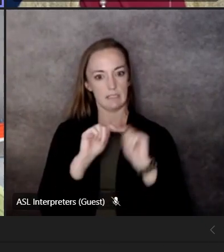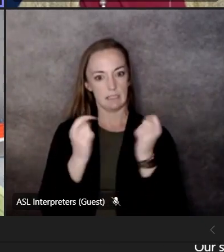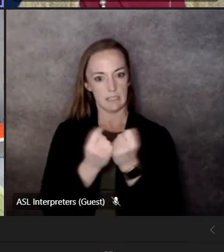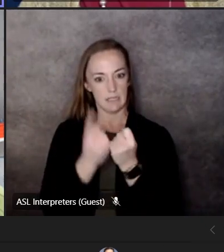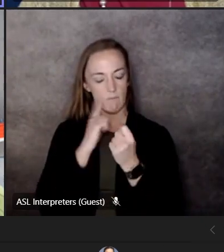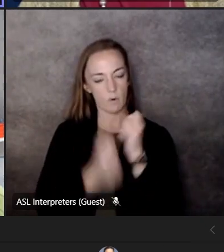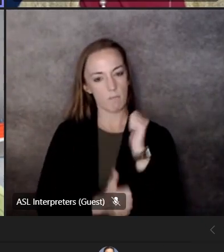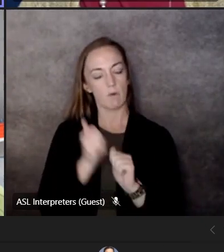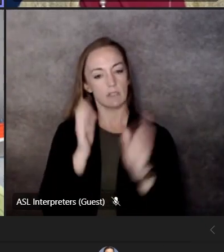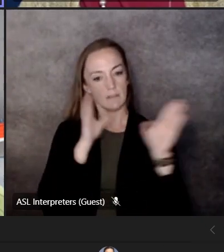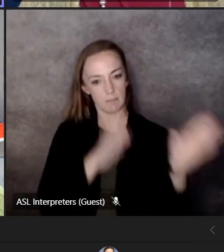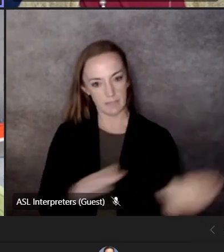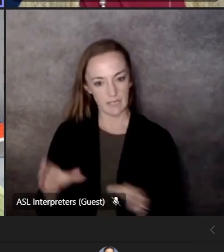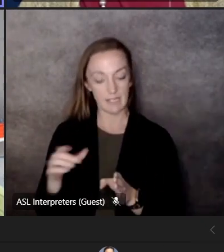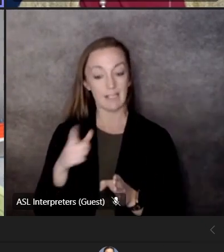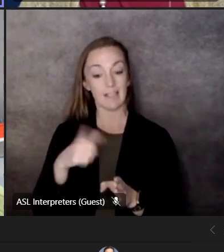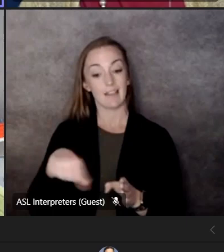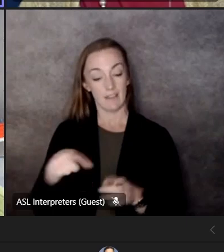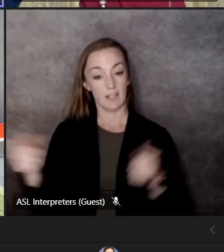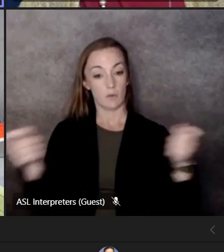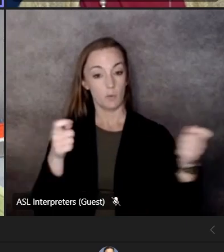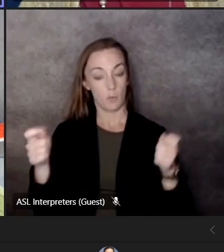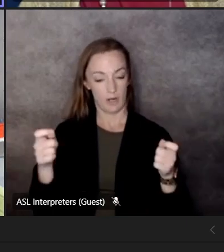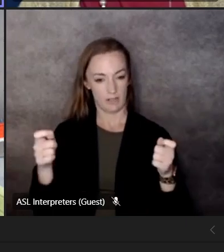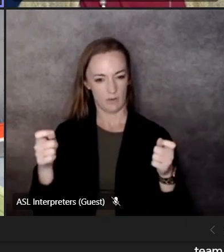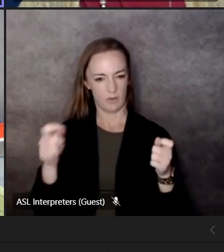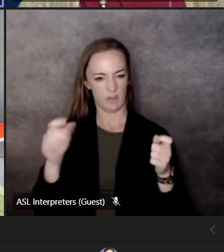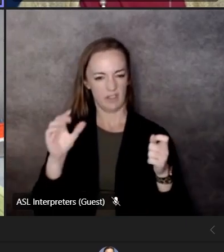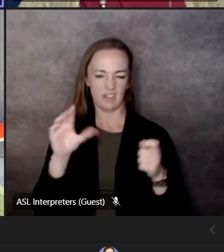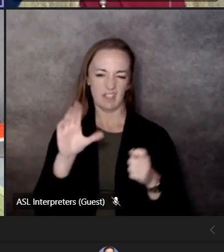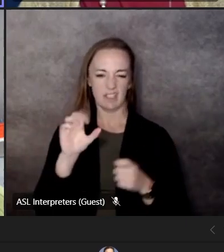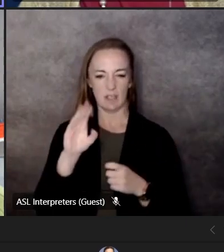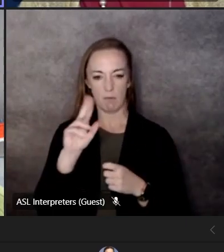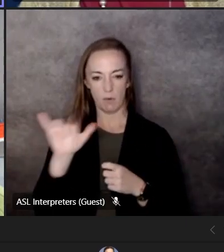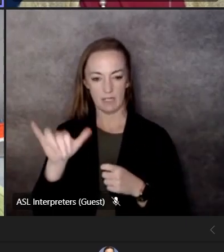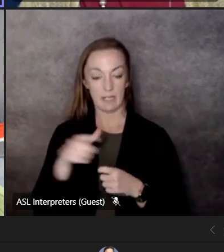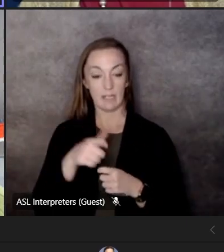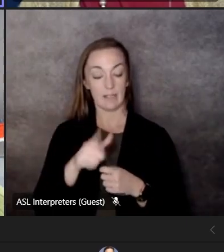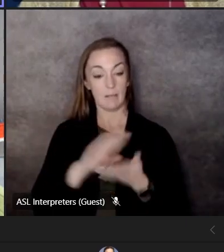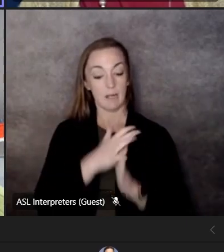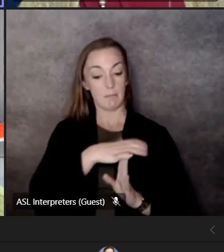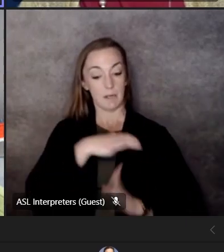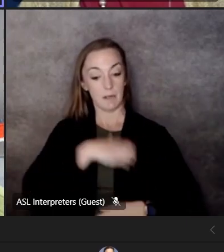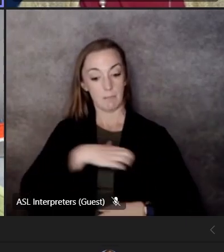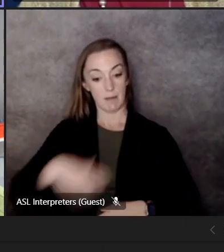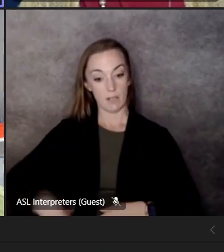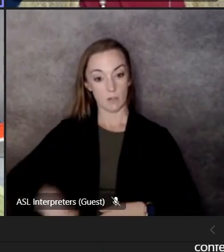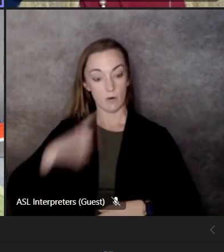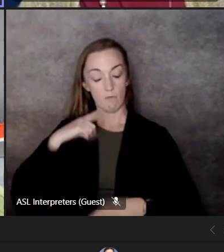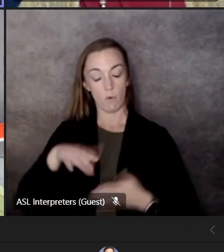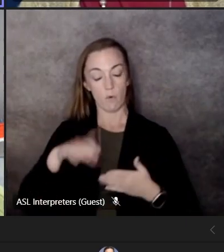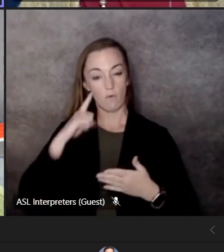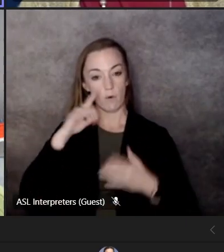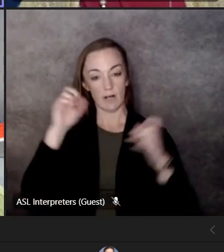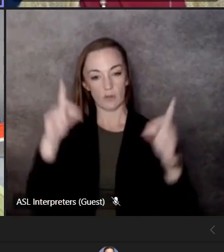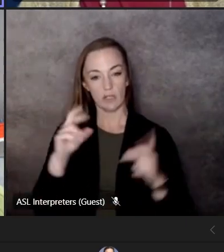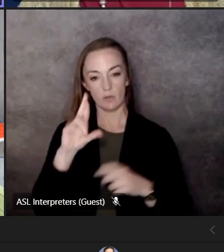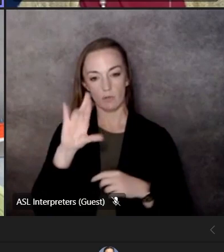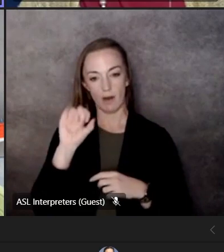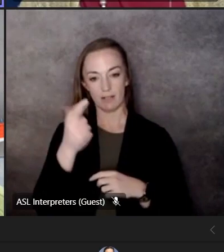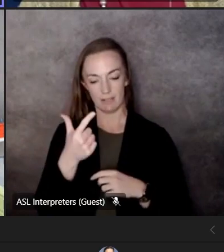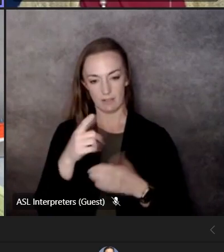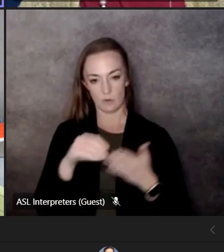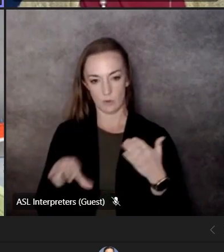as masters of ceremony, were ambassadors to Educators Rising students, engaged students in numerous activities, and facilitated